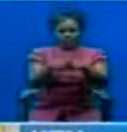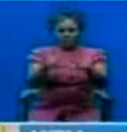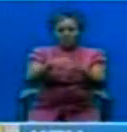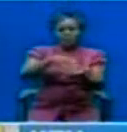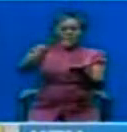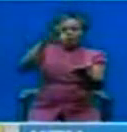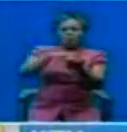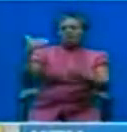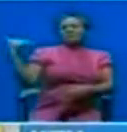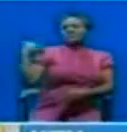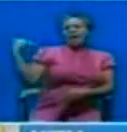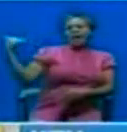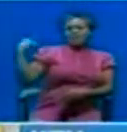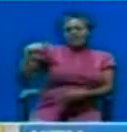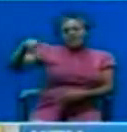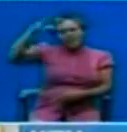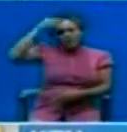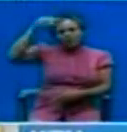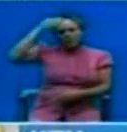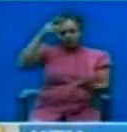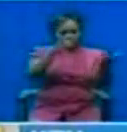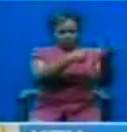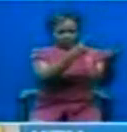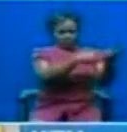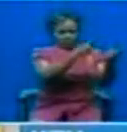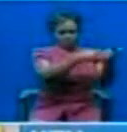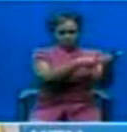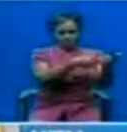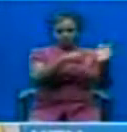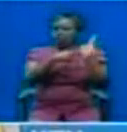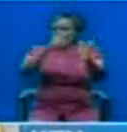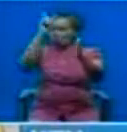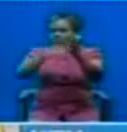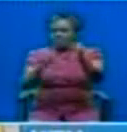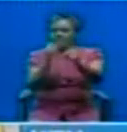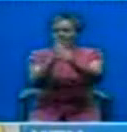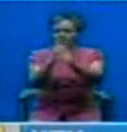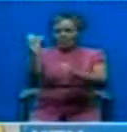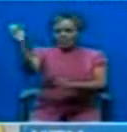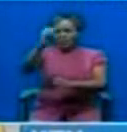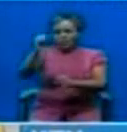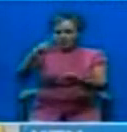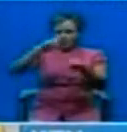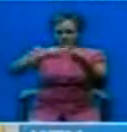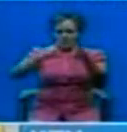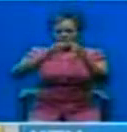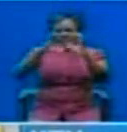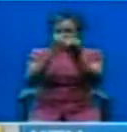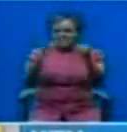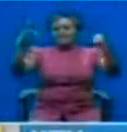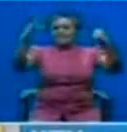some more disturbing education statistics that actually indicate that 11% of Standard 8 pupils in the